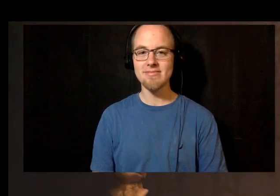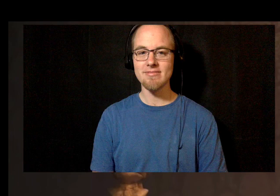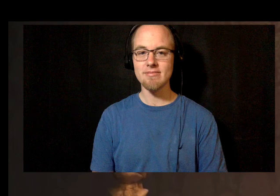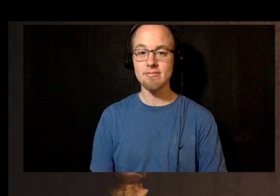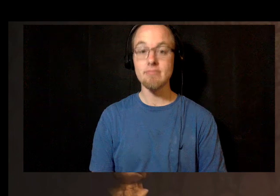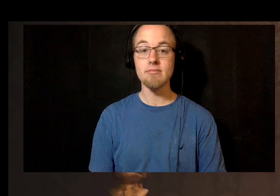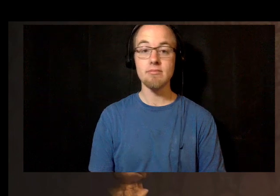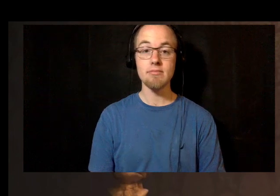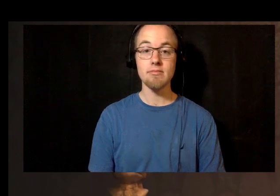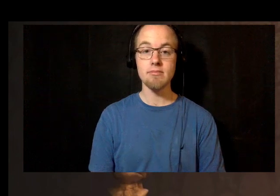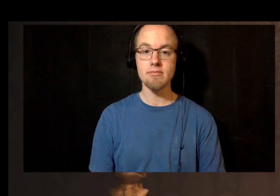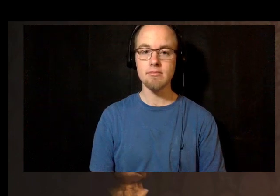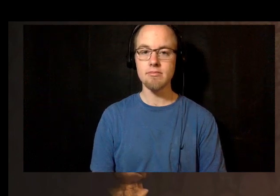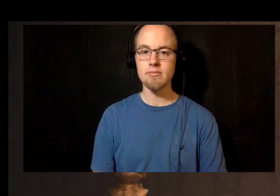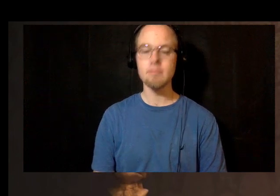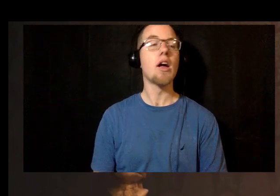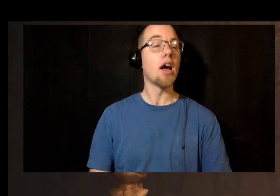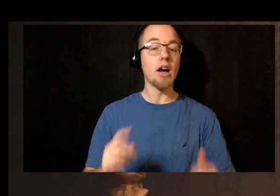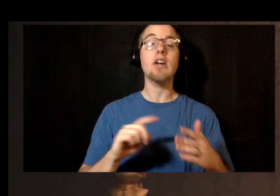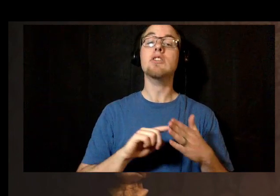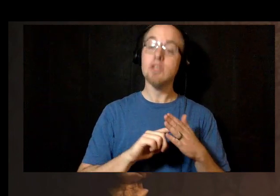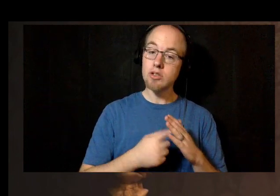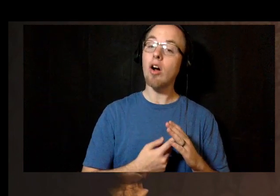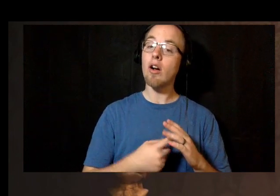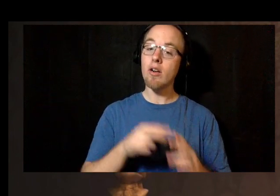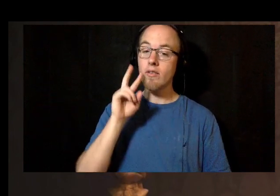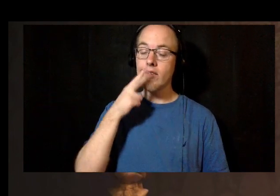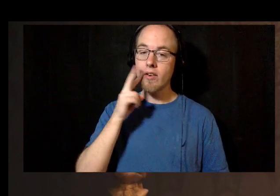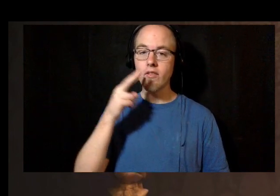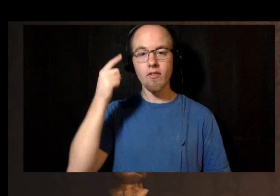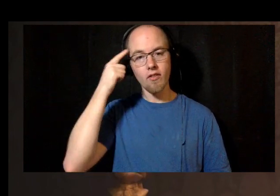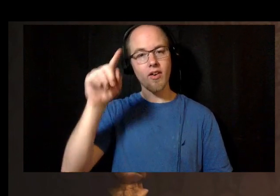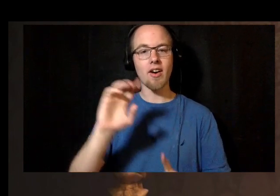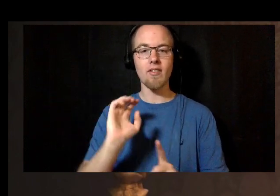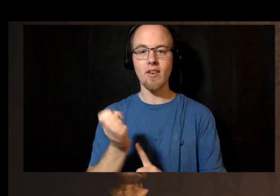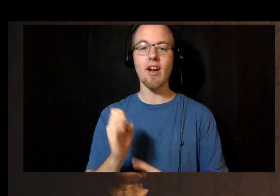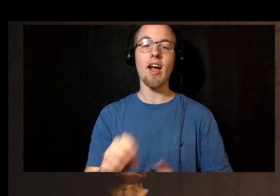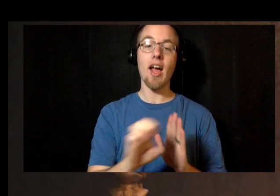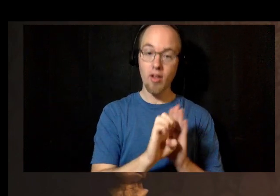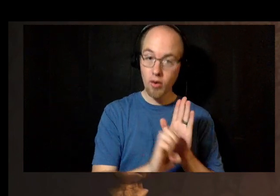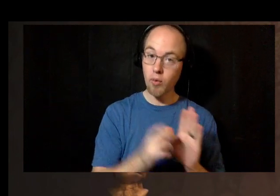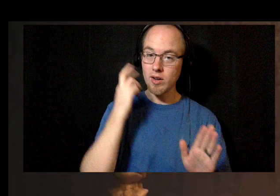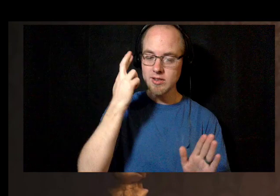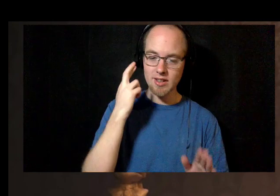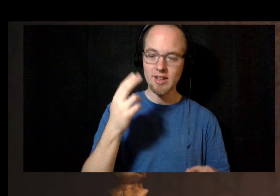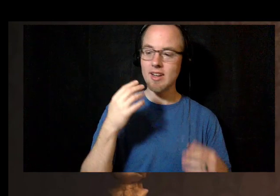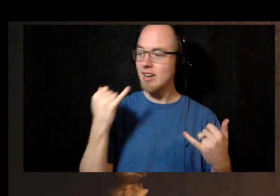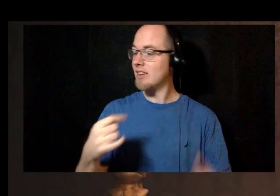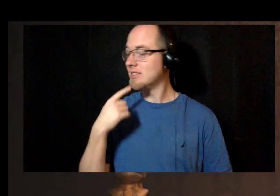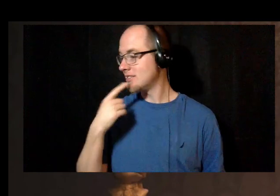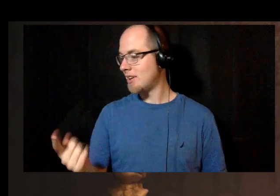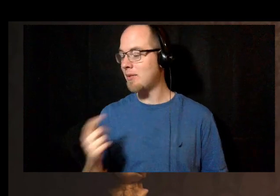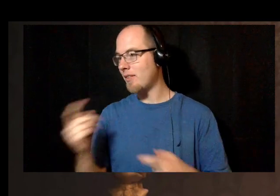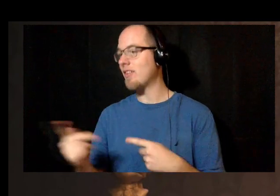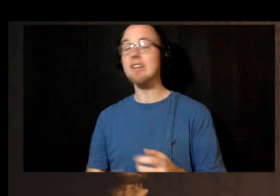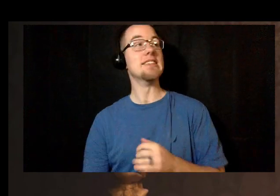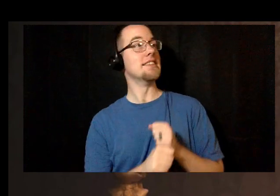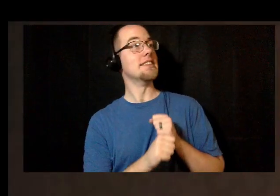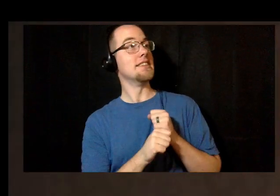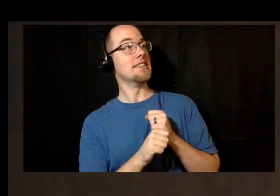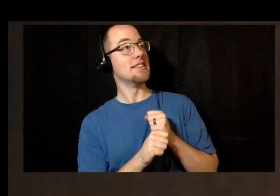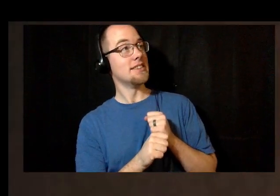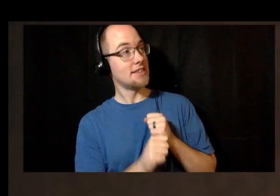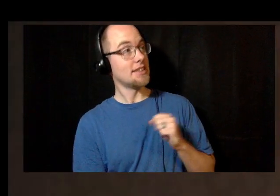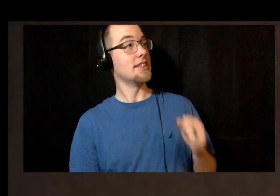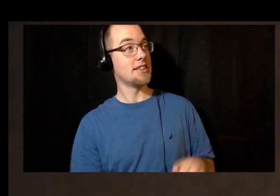I initially became vegan for environmental and ethical reasons, and now I just do it to give people the shits at dinner parties. Like, get it away, I can't